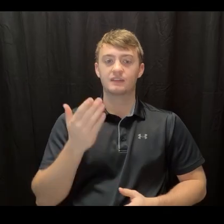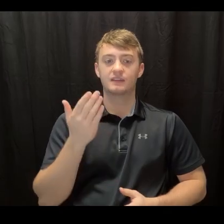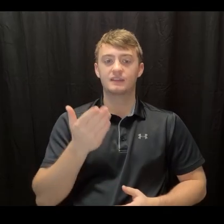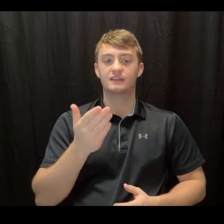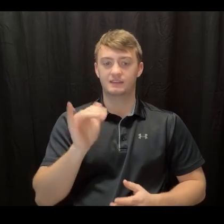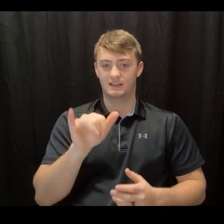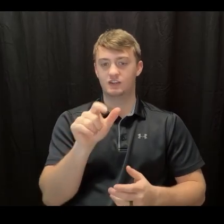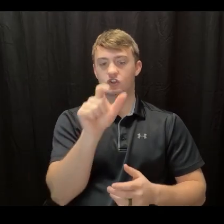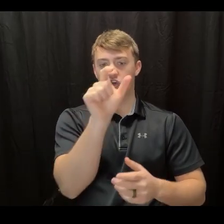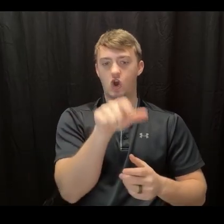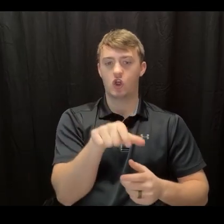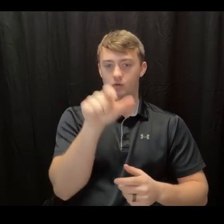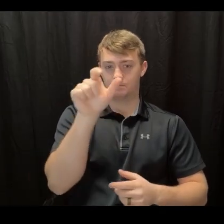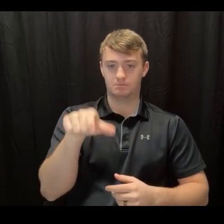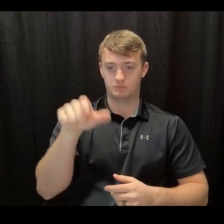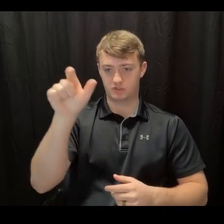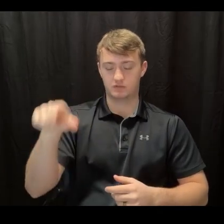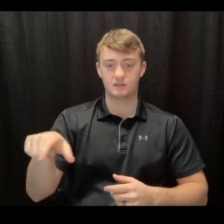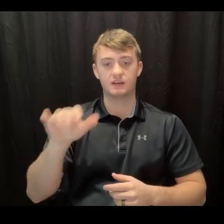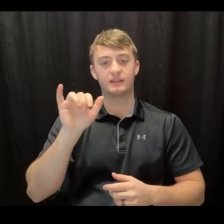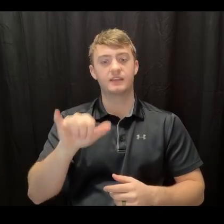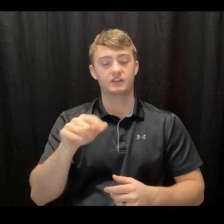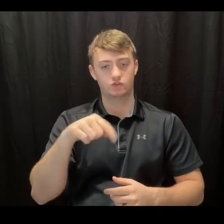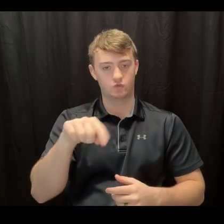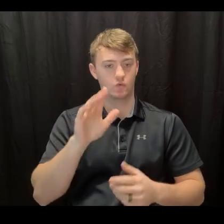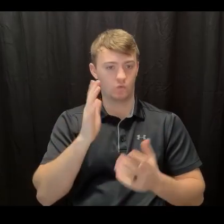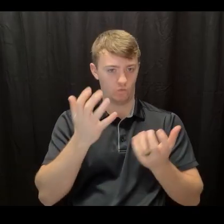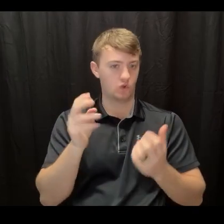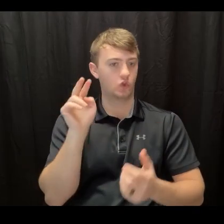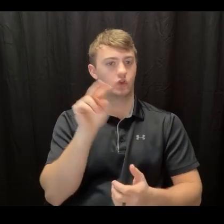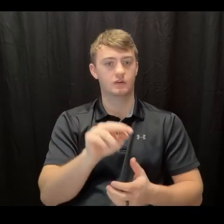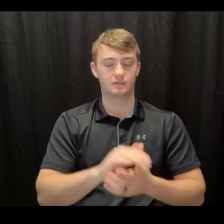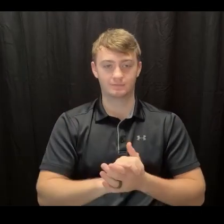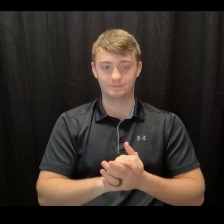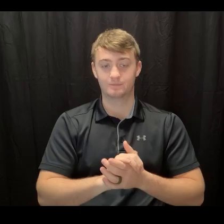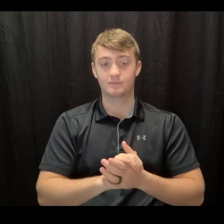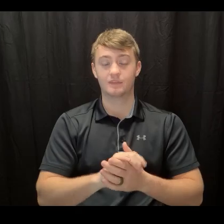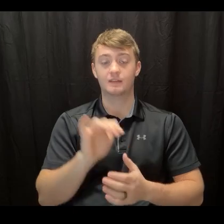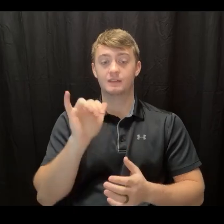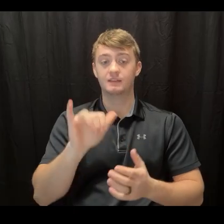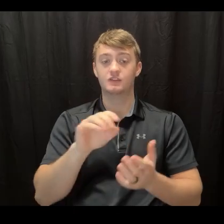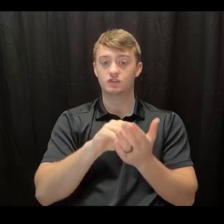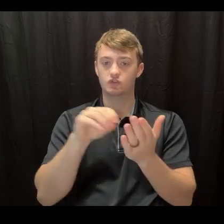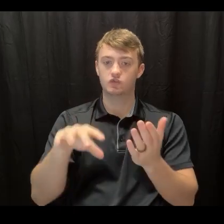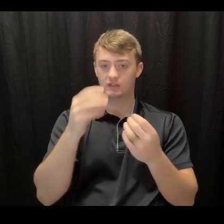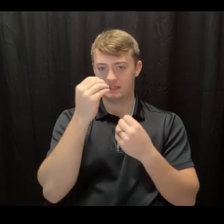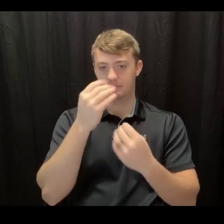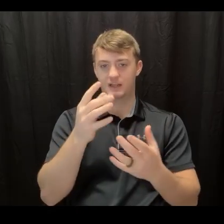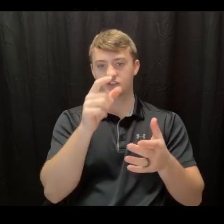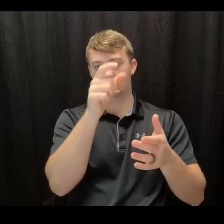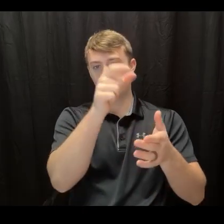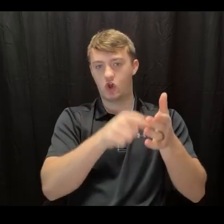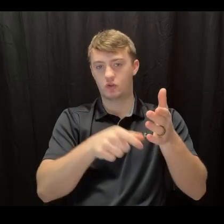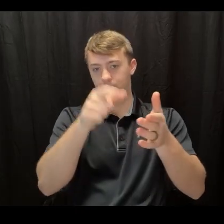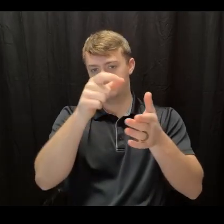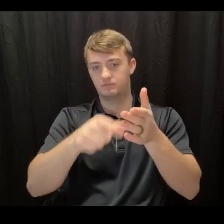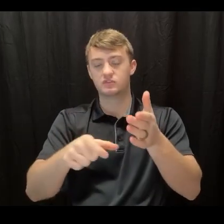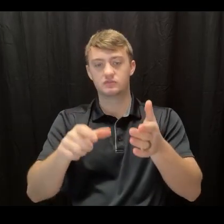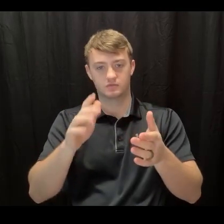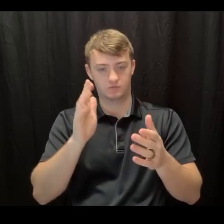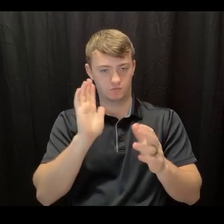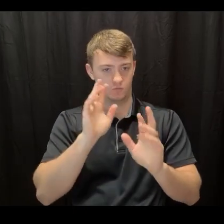So these are the columns that you're going to want to look at. These are the student information columns that